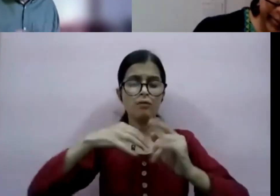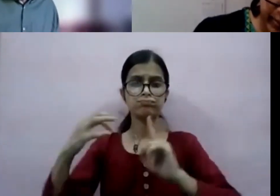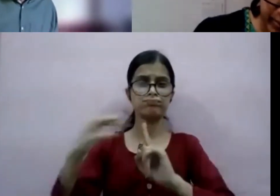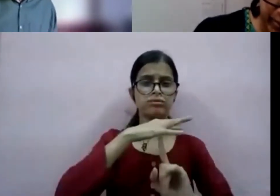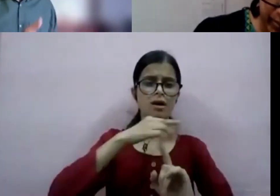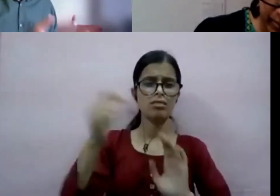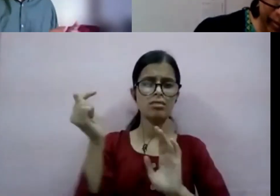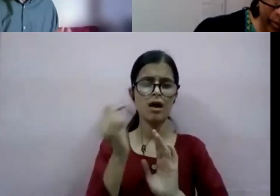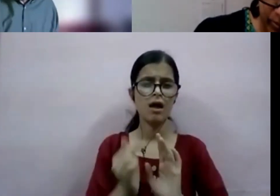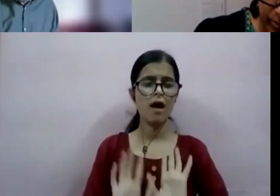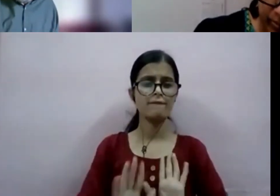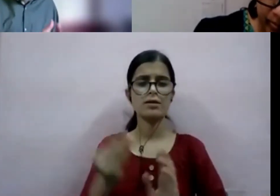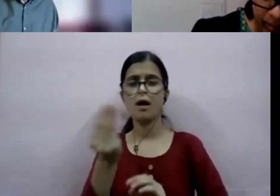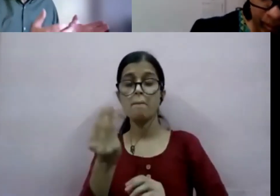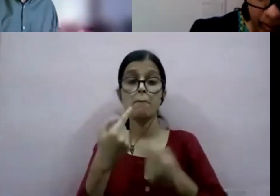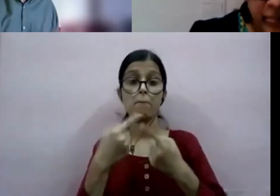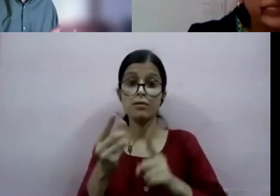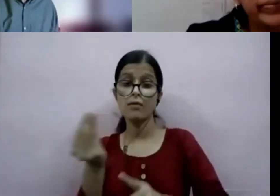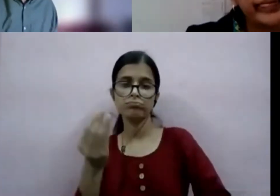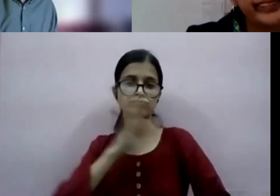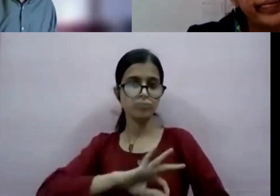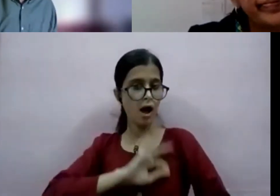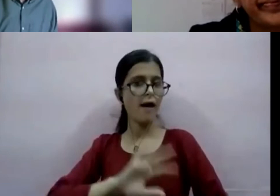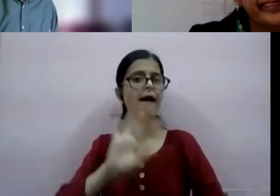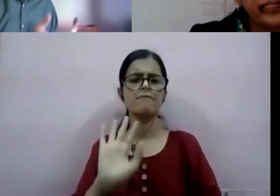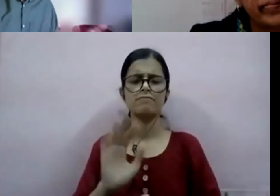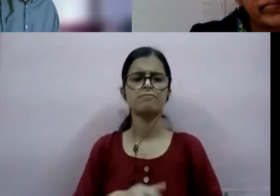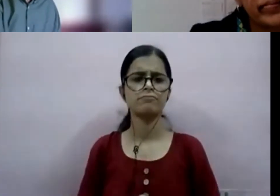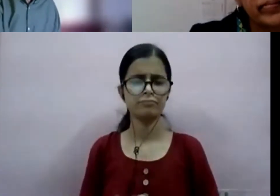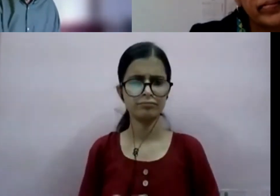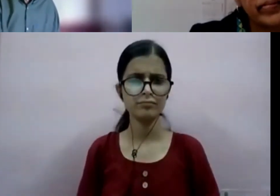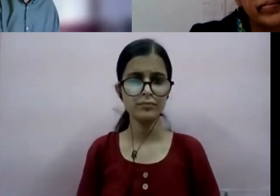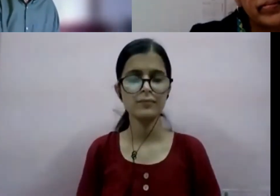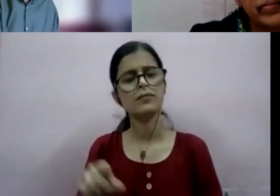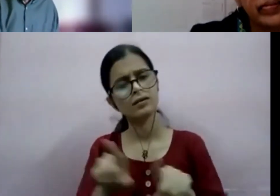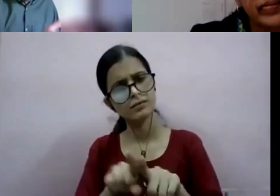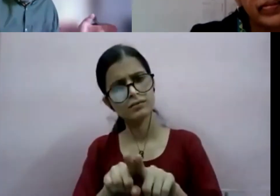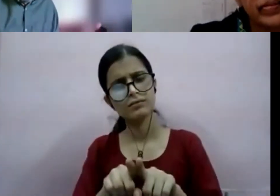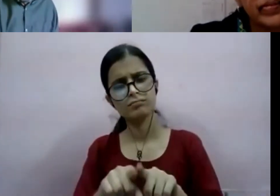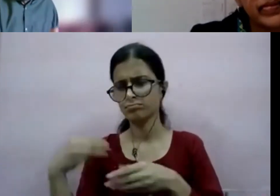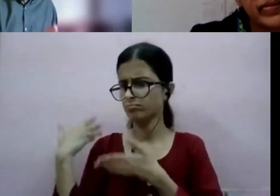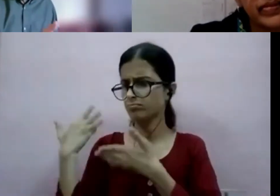taken advantage of them. So discriminated against groups have suffered more. We know that the poor have suffered more.